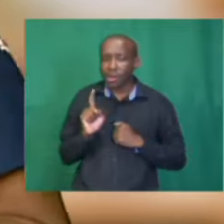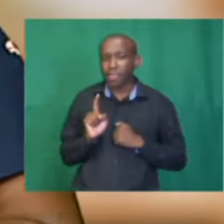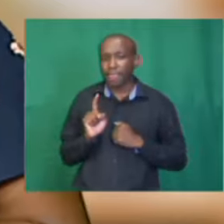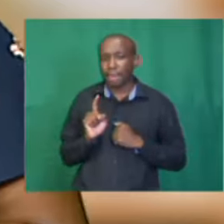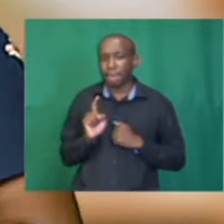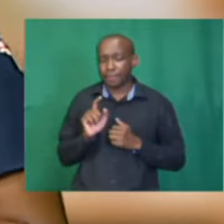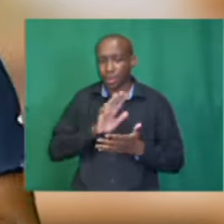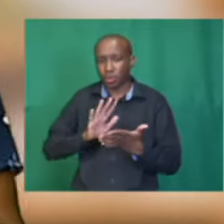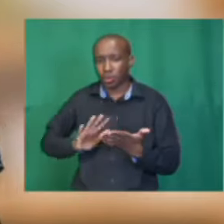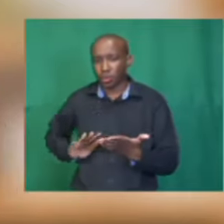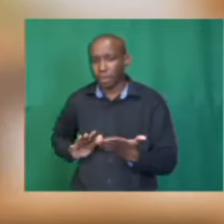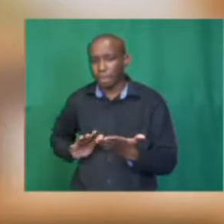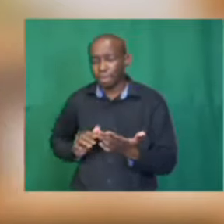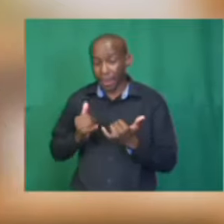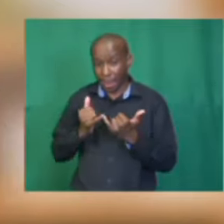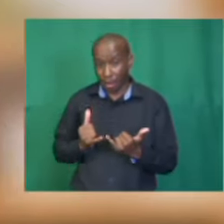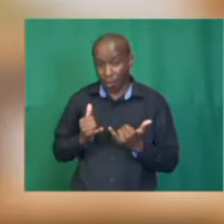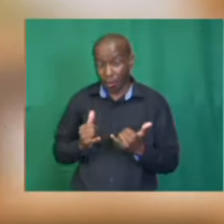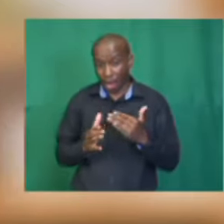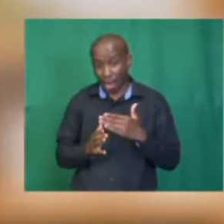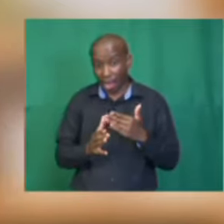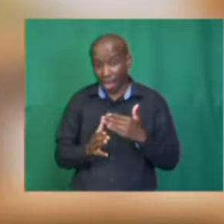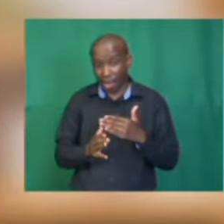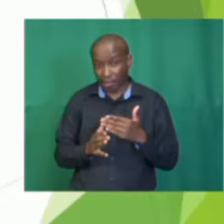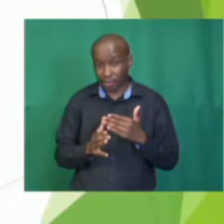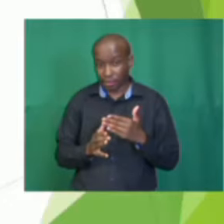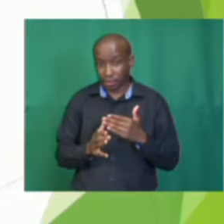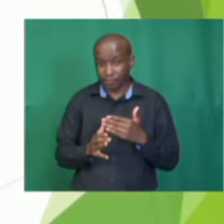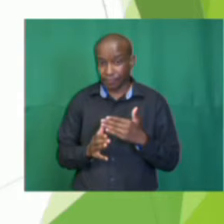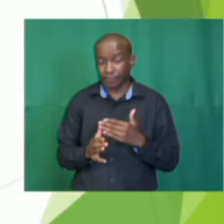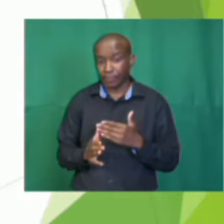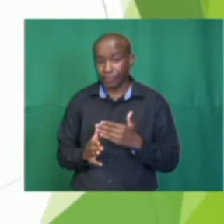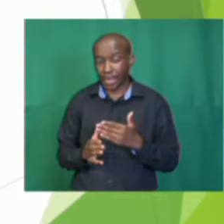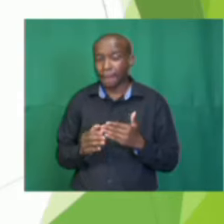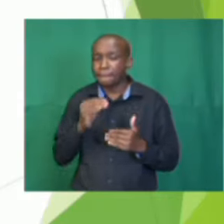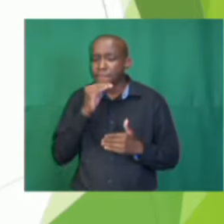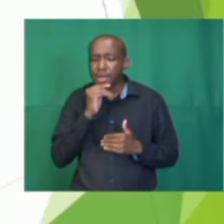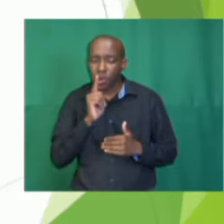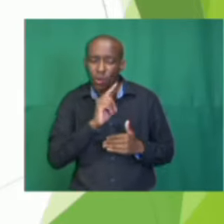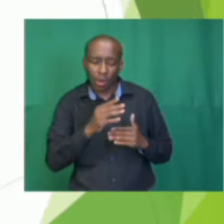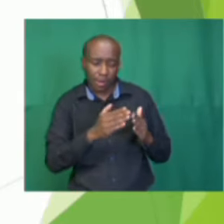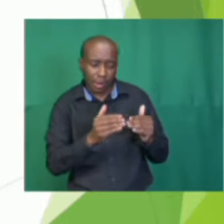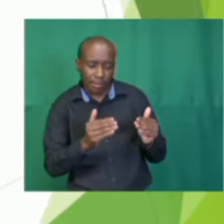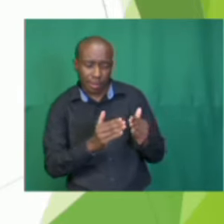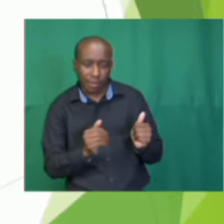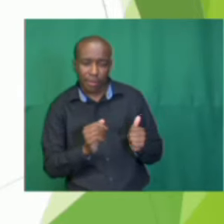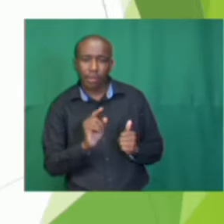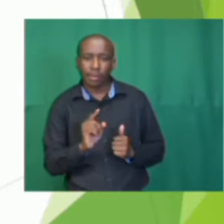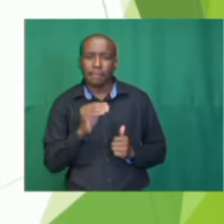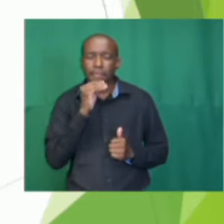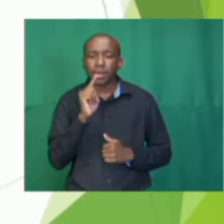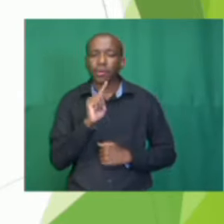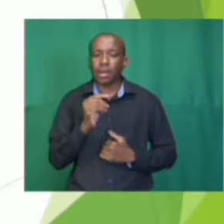of the story. So let's get now to the symbols and meanings. Symbols and